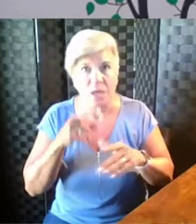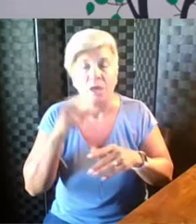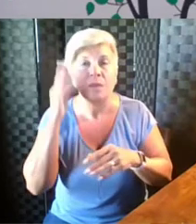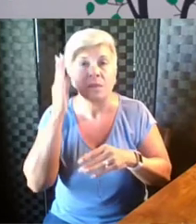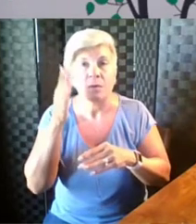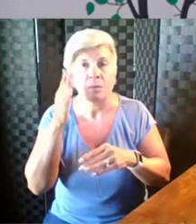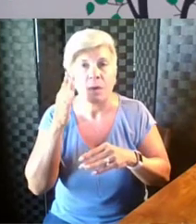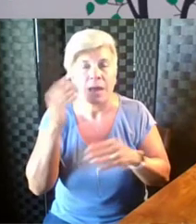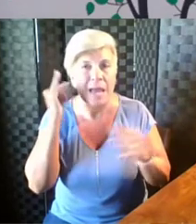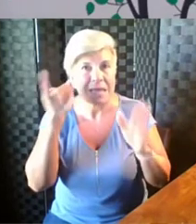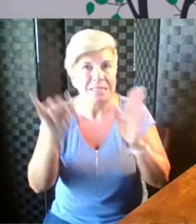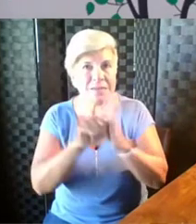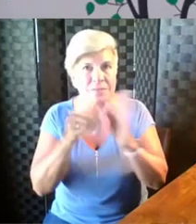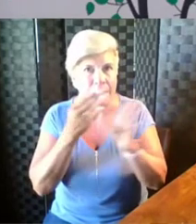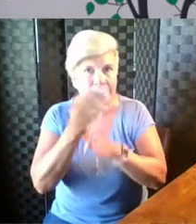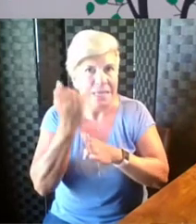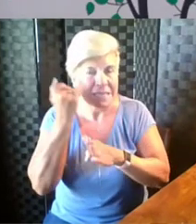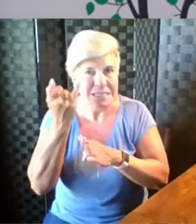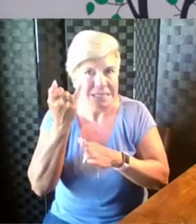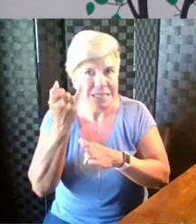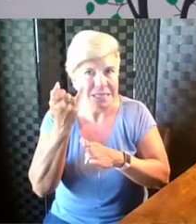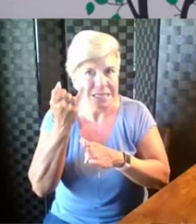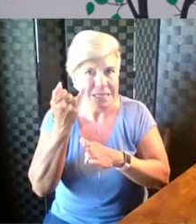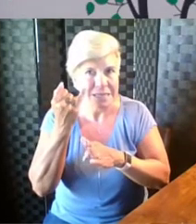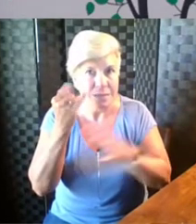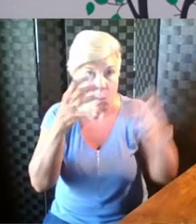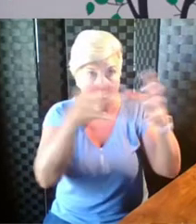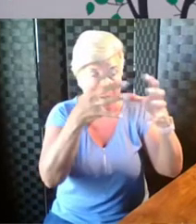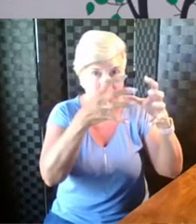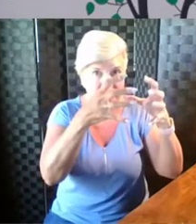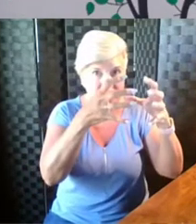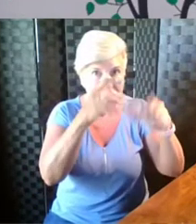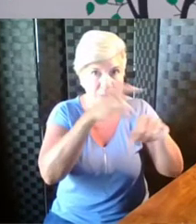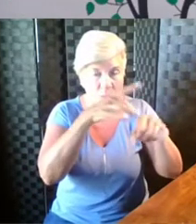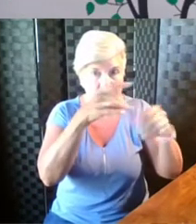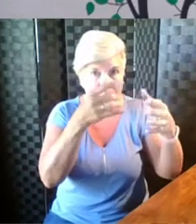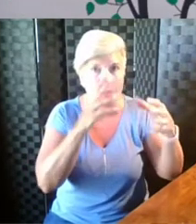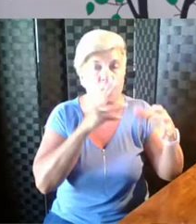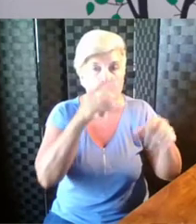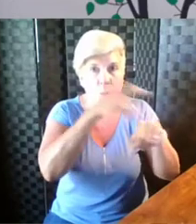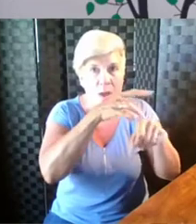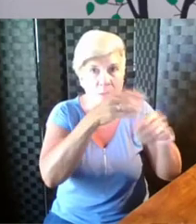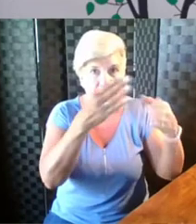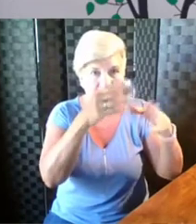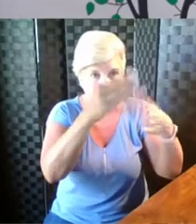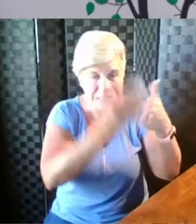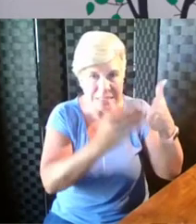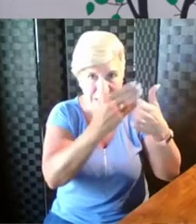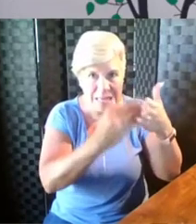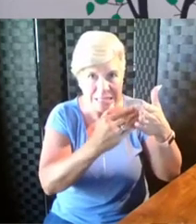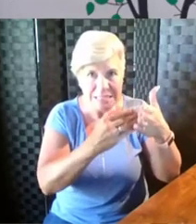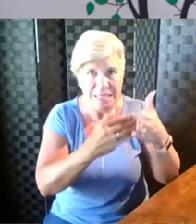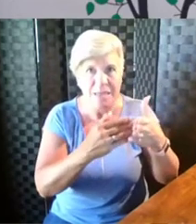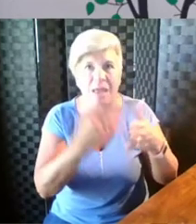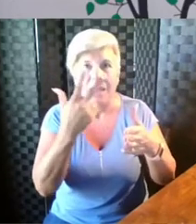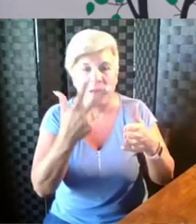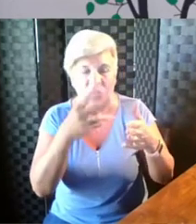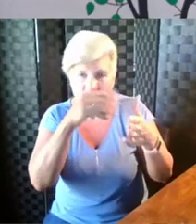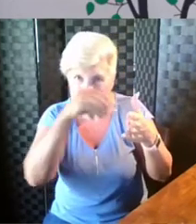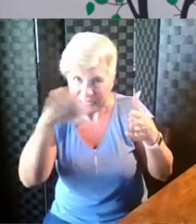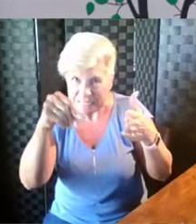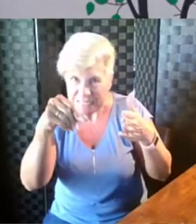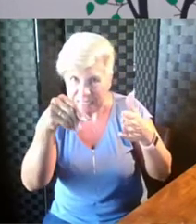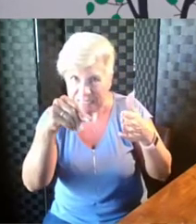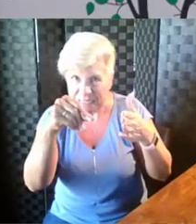are going to identify the main idea, think about the watermelon slice, and 3 key details, or 3 seeds from